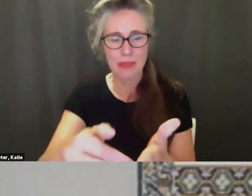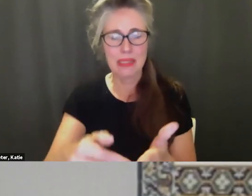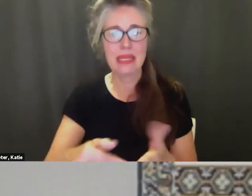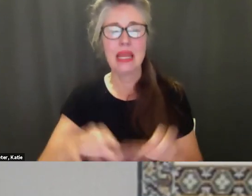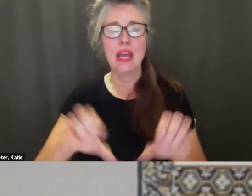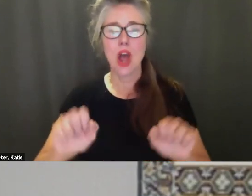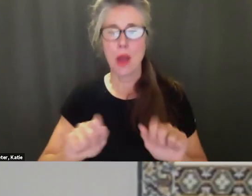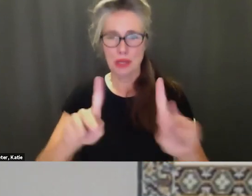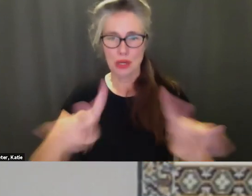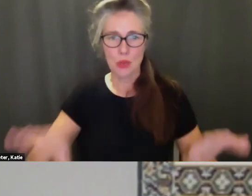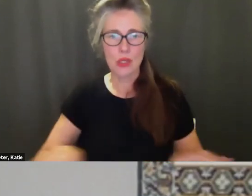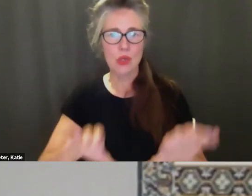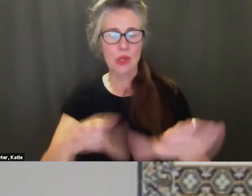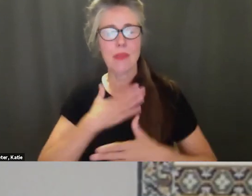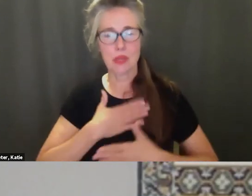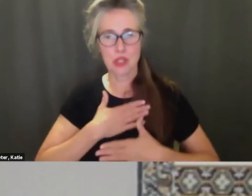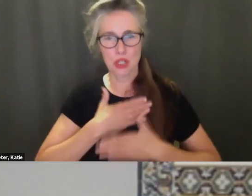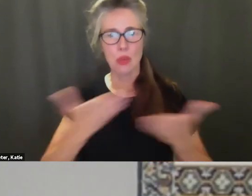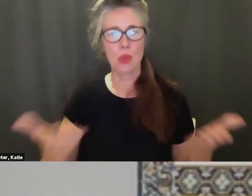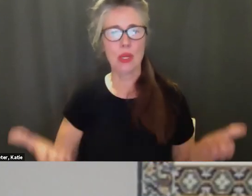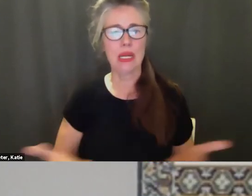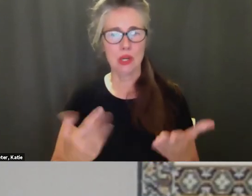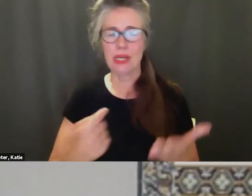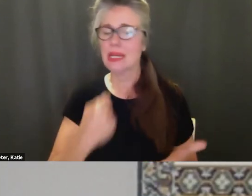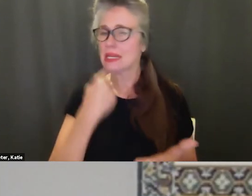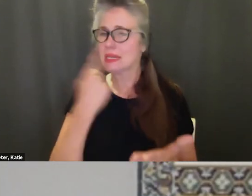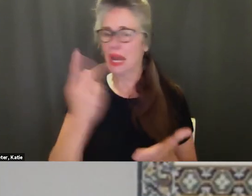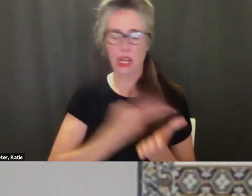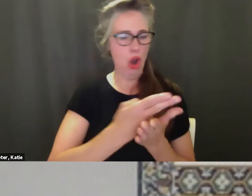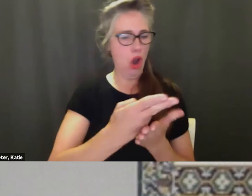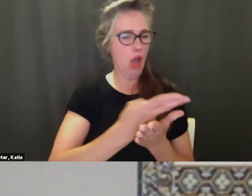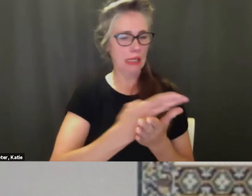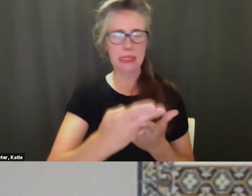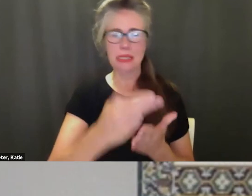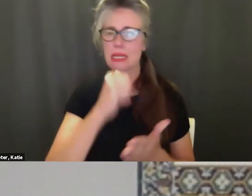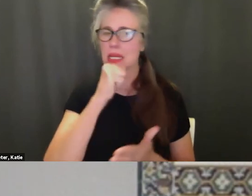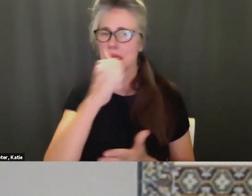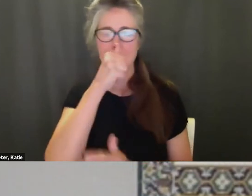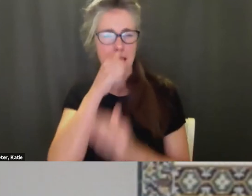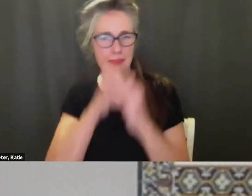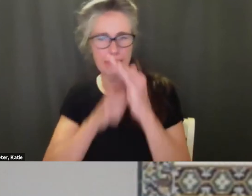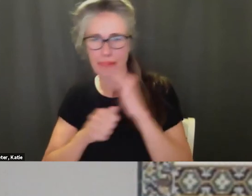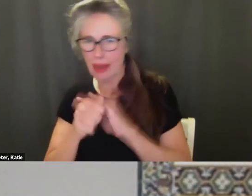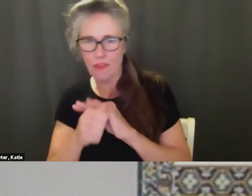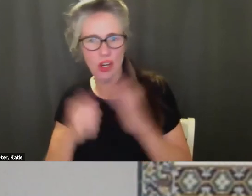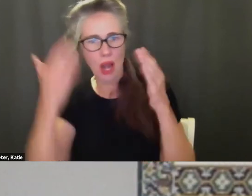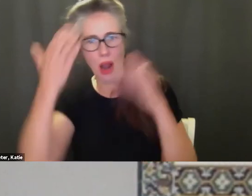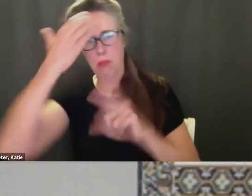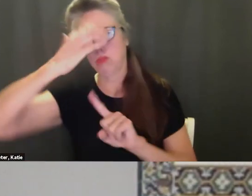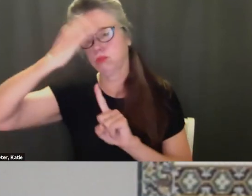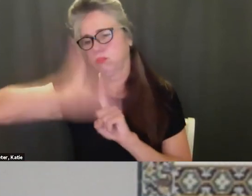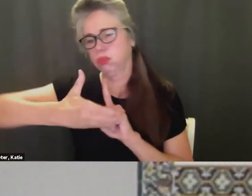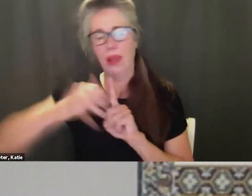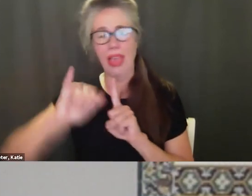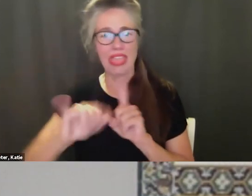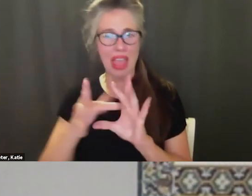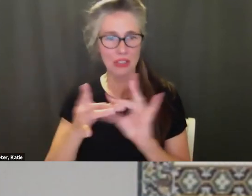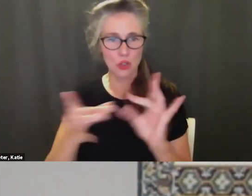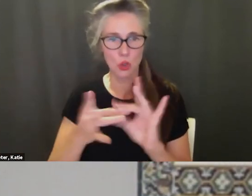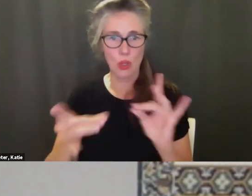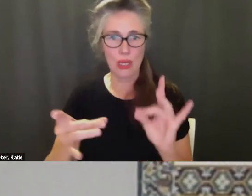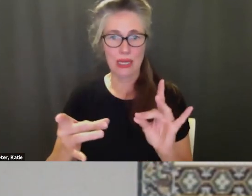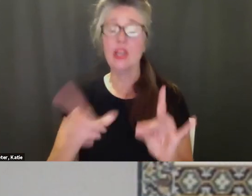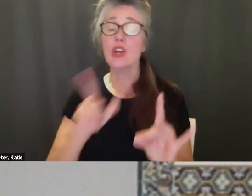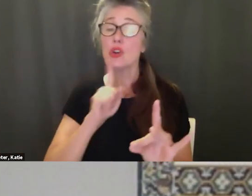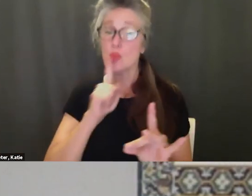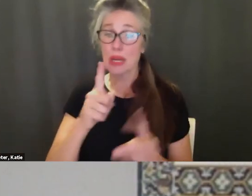So I appreciate that we're here and really telling it like it is and not burying the story. And it's a we